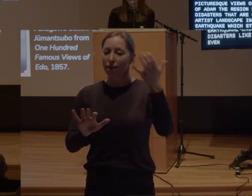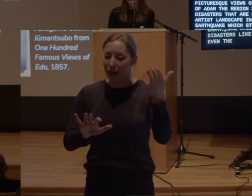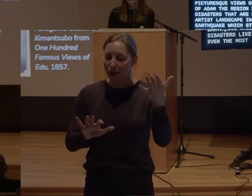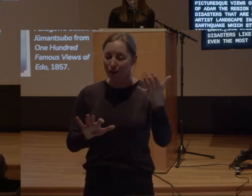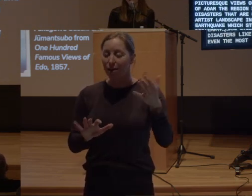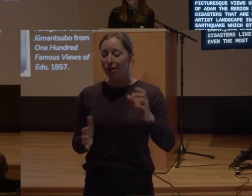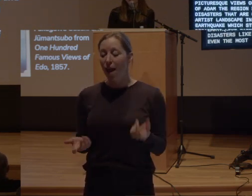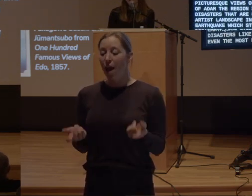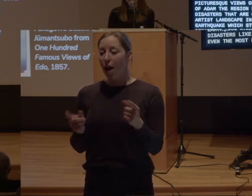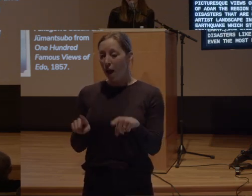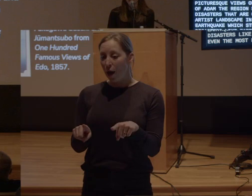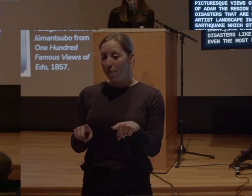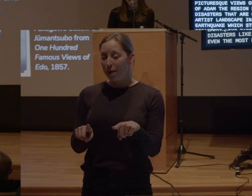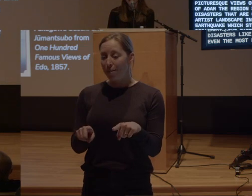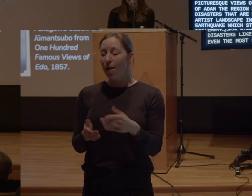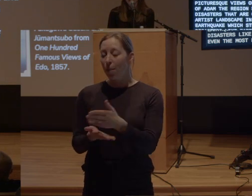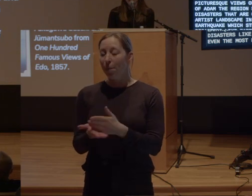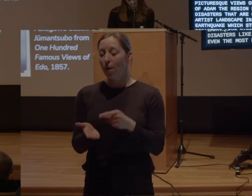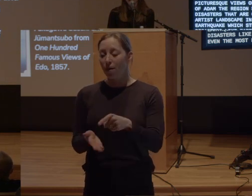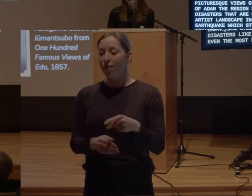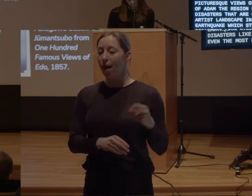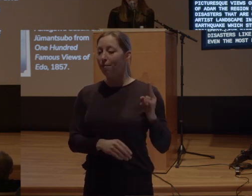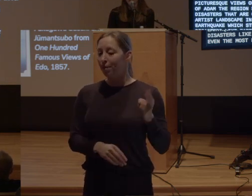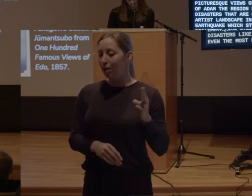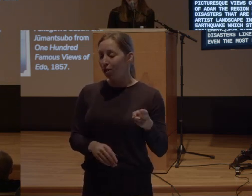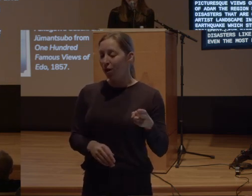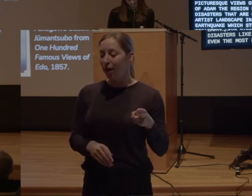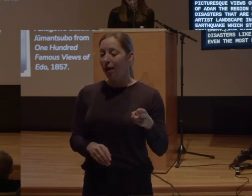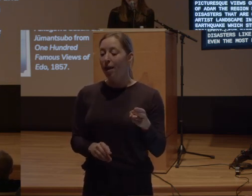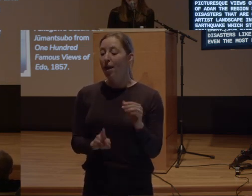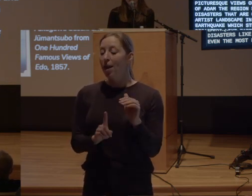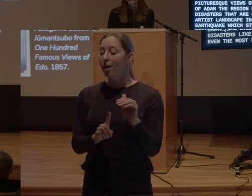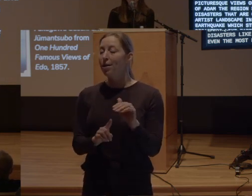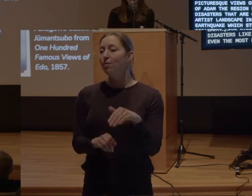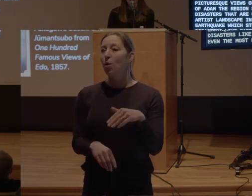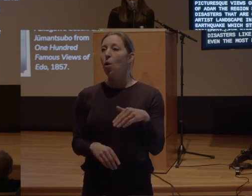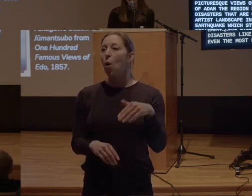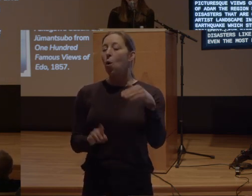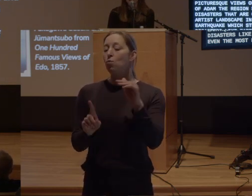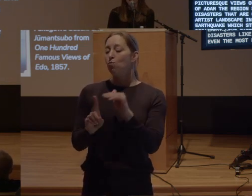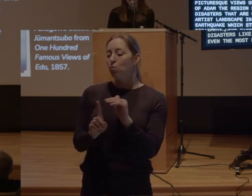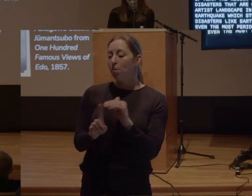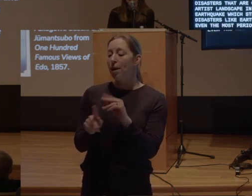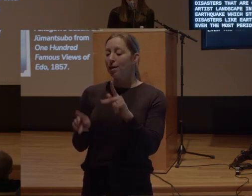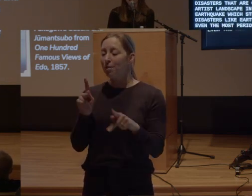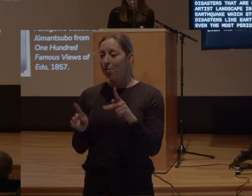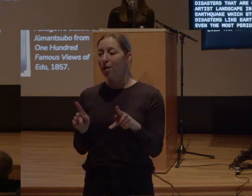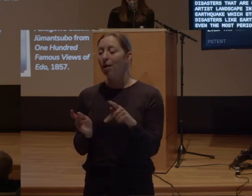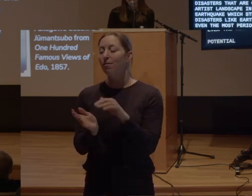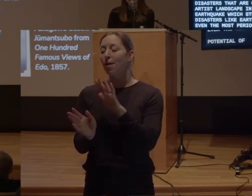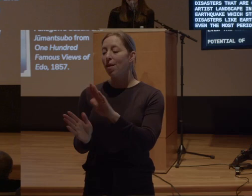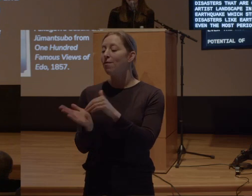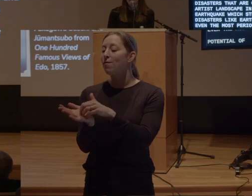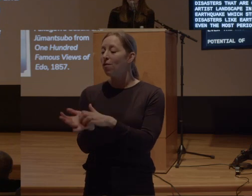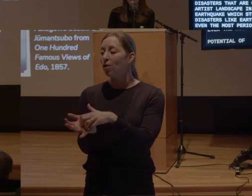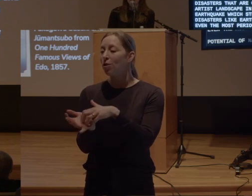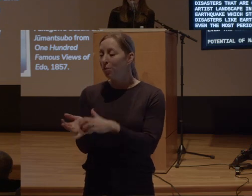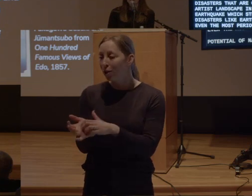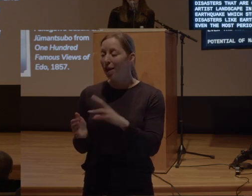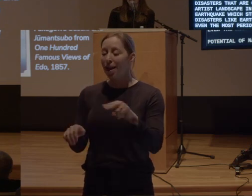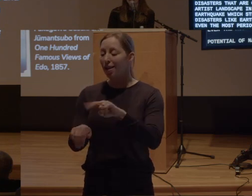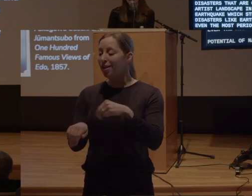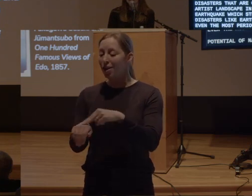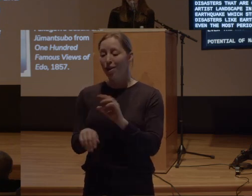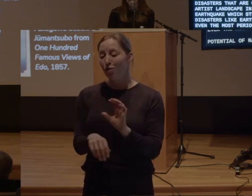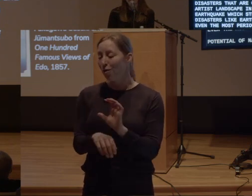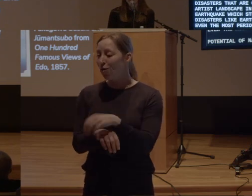prosperous periods of Japanese history, reminding people of their vulnerability to the apocalyptic potential of natural forces in this